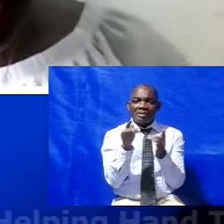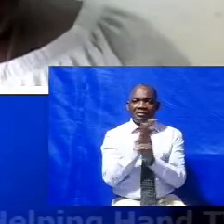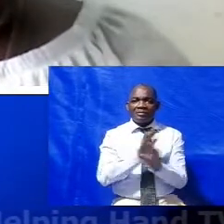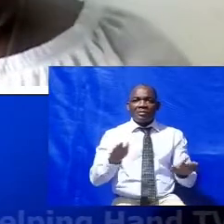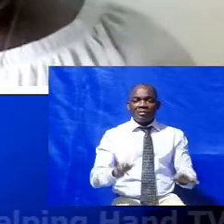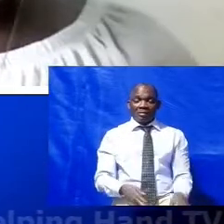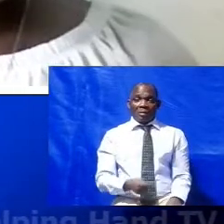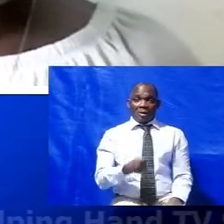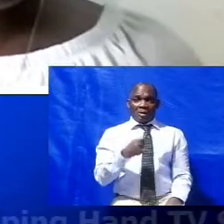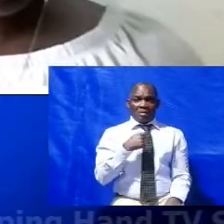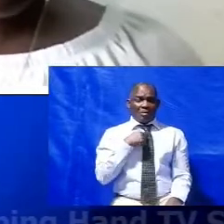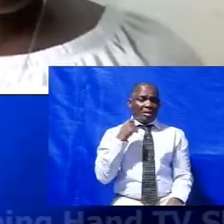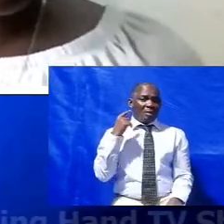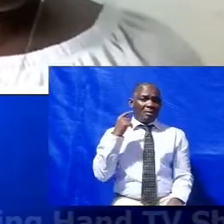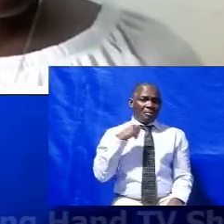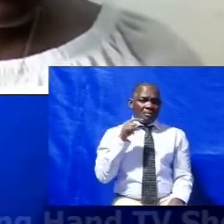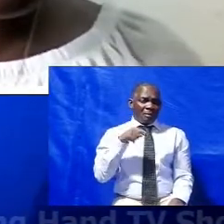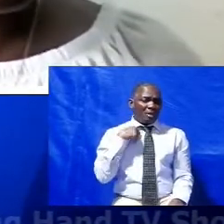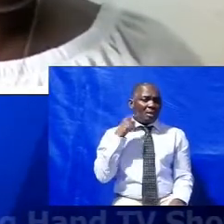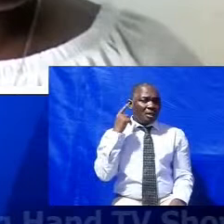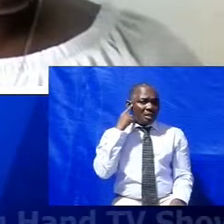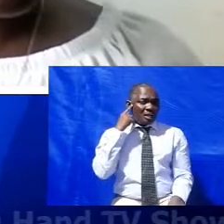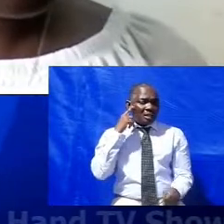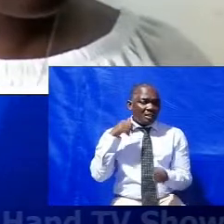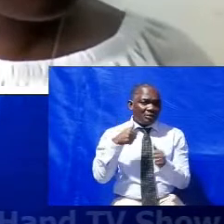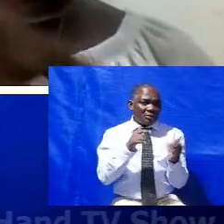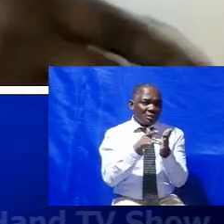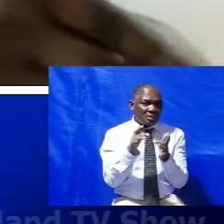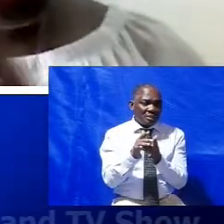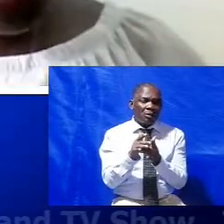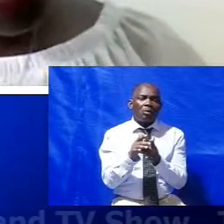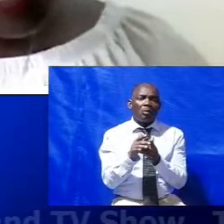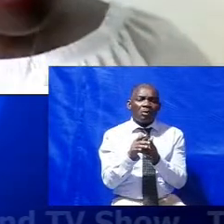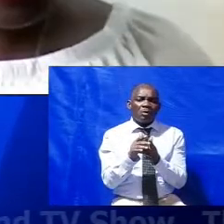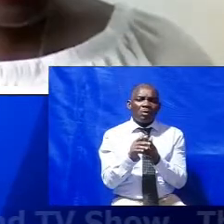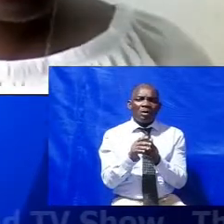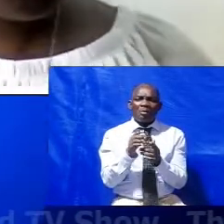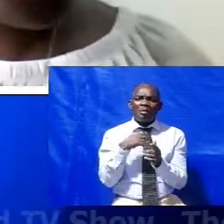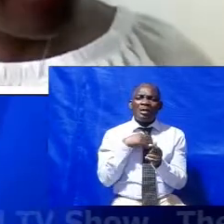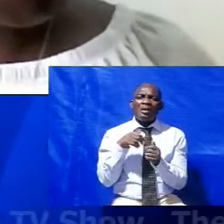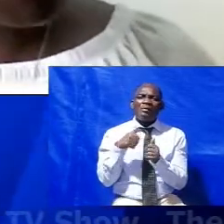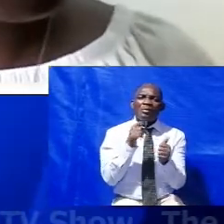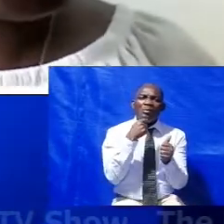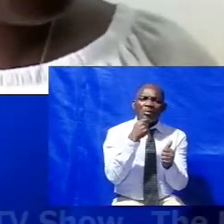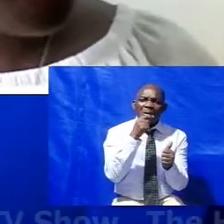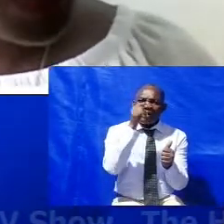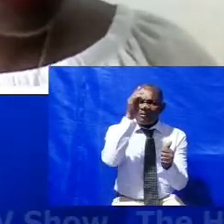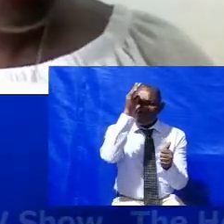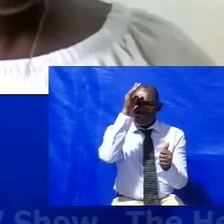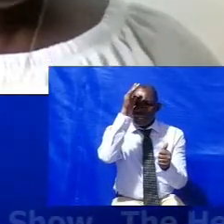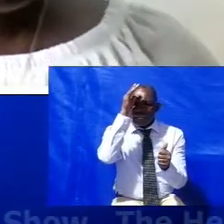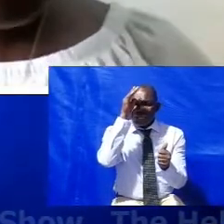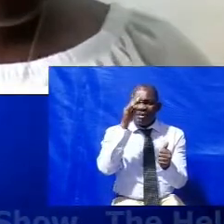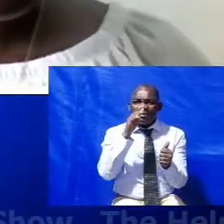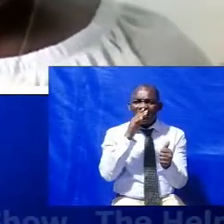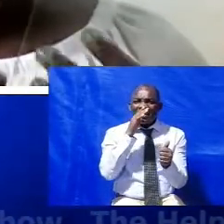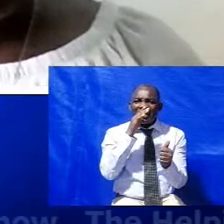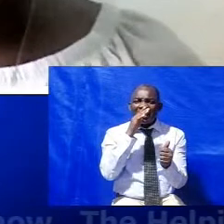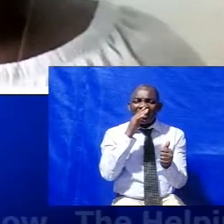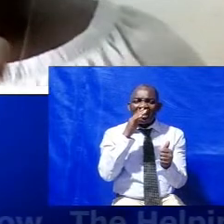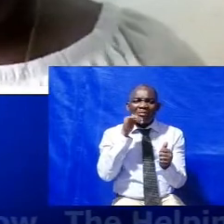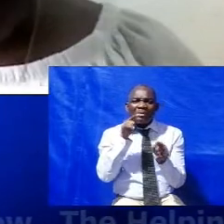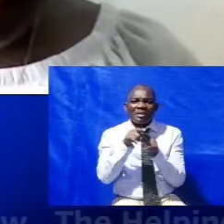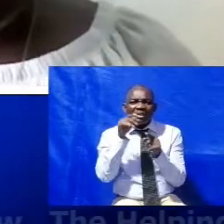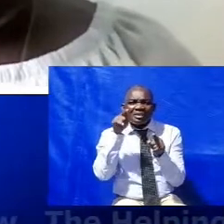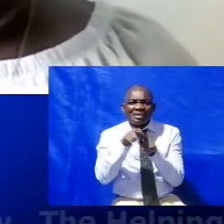me. Yeah. So I had to draw the line. Who am I following? Mm. Who have